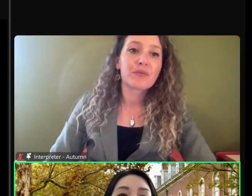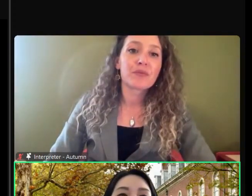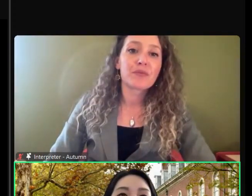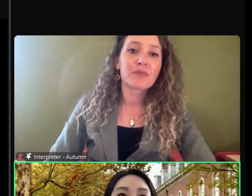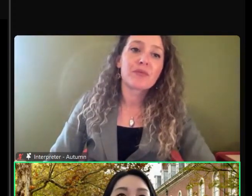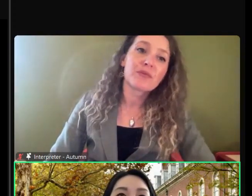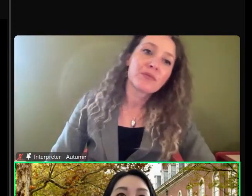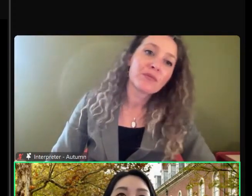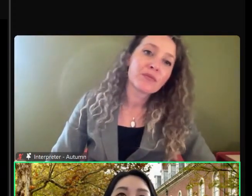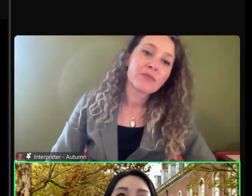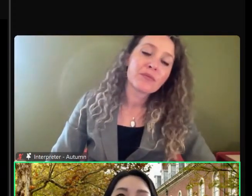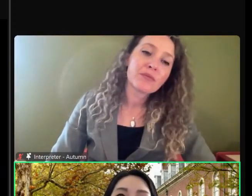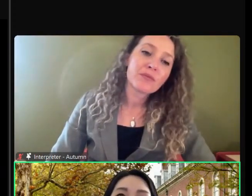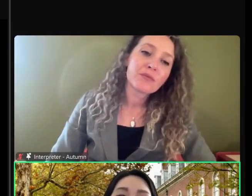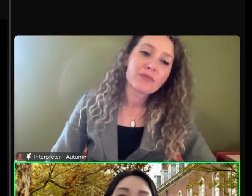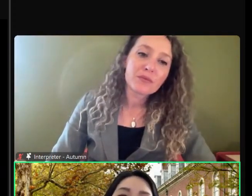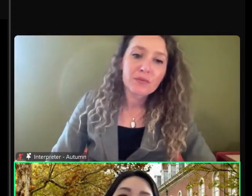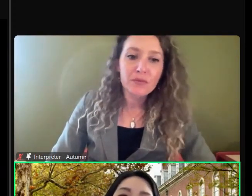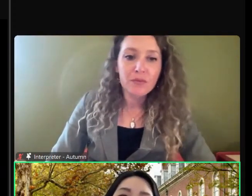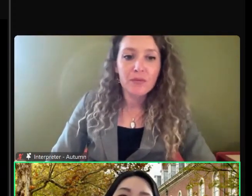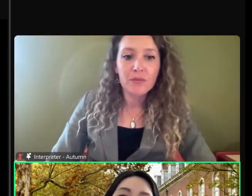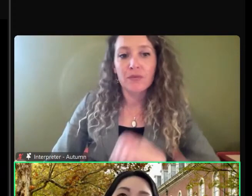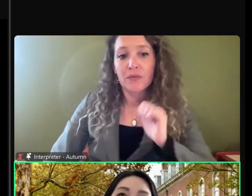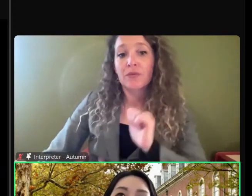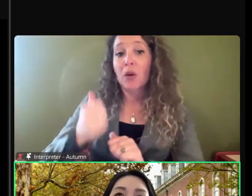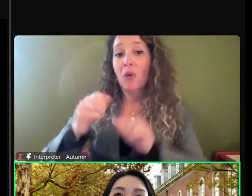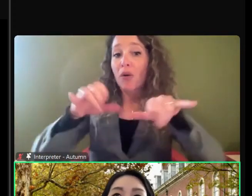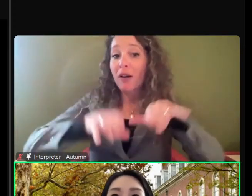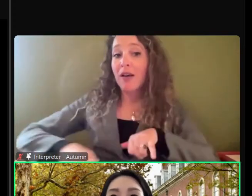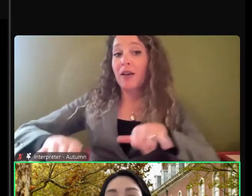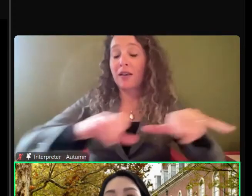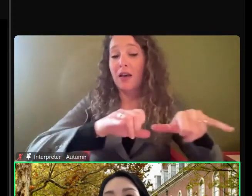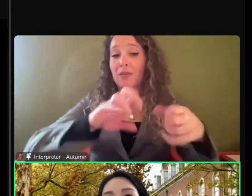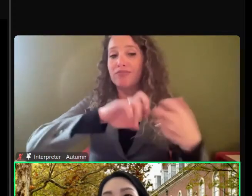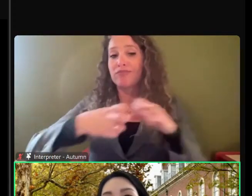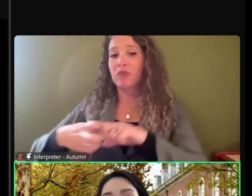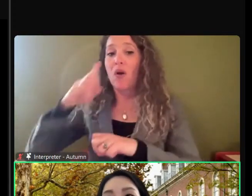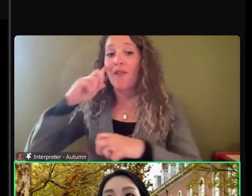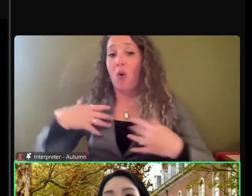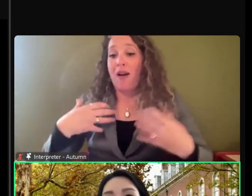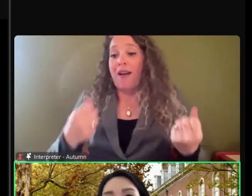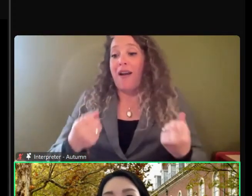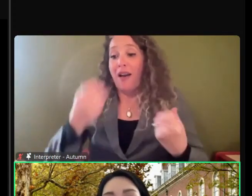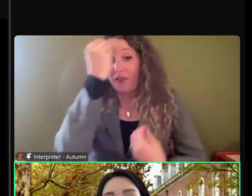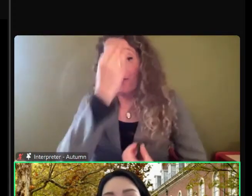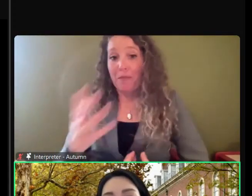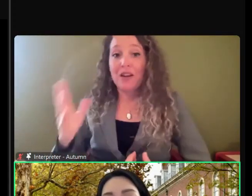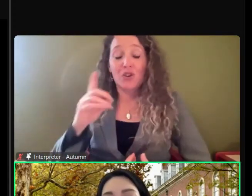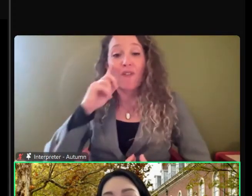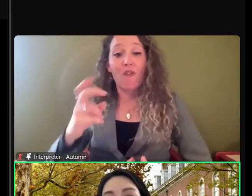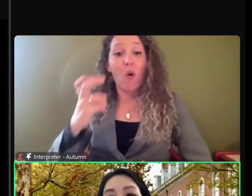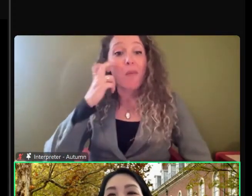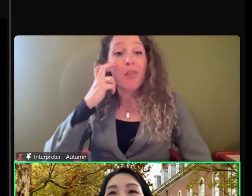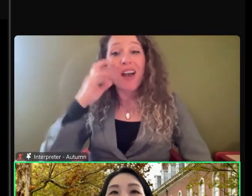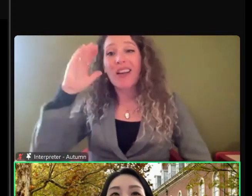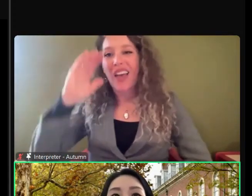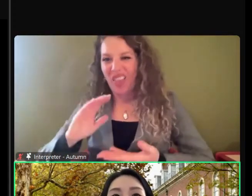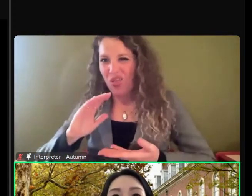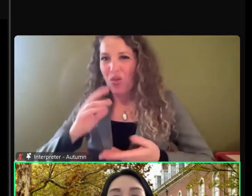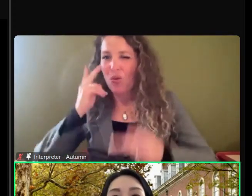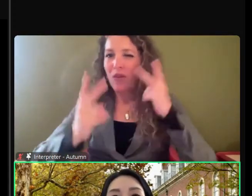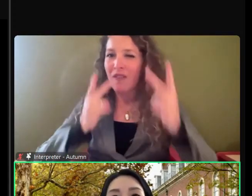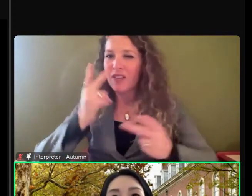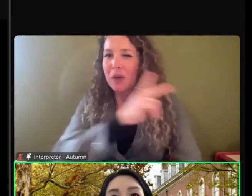The most common issue of health information accessibility for blind and low vision patients is deeply